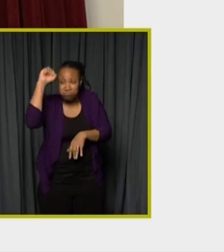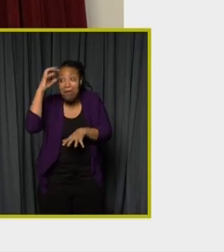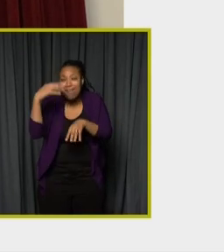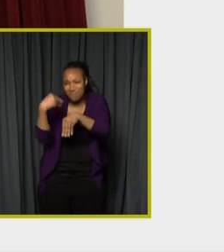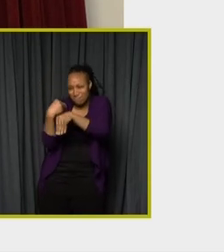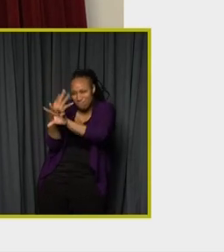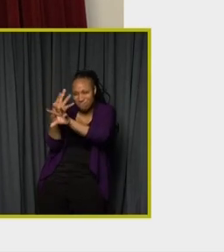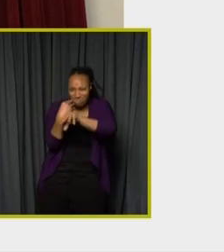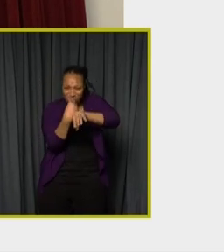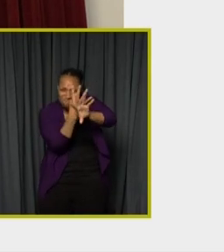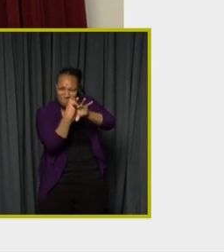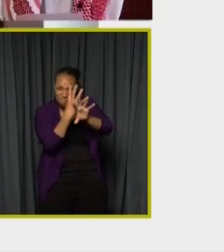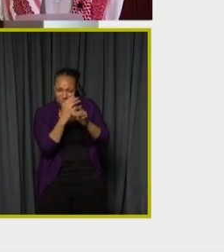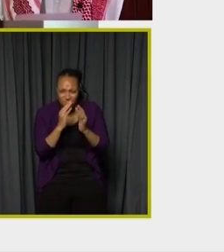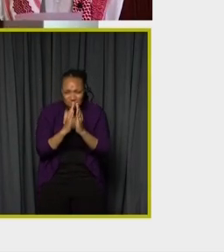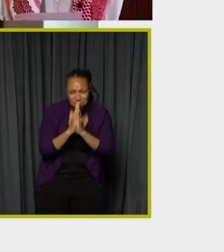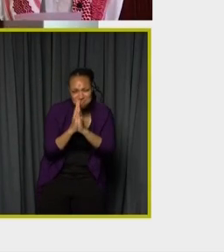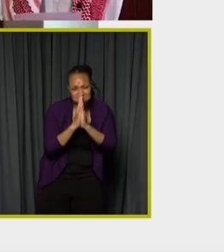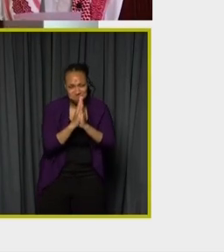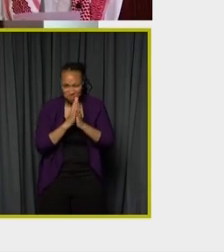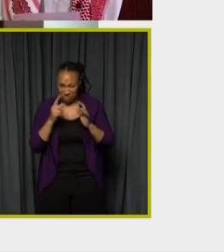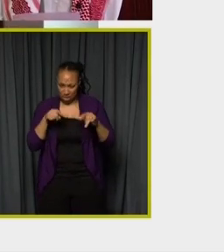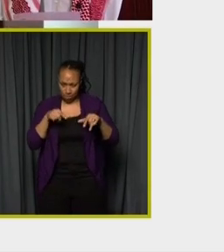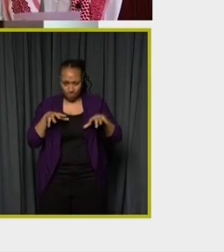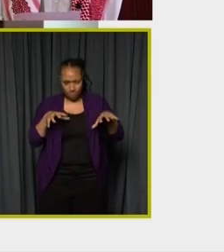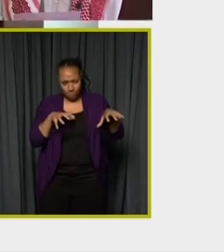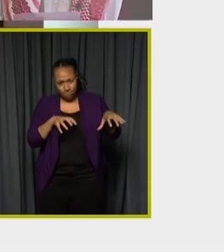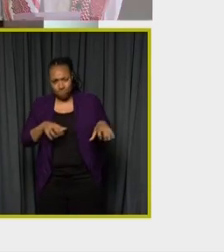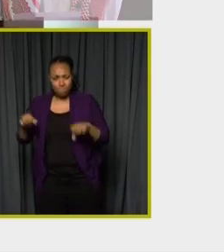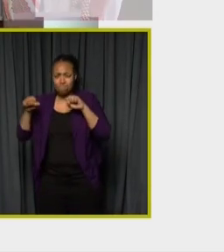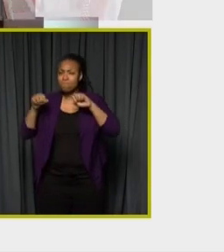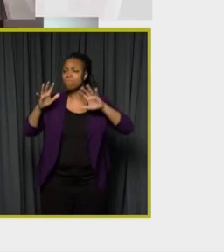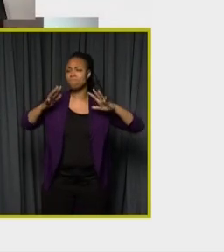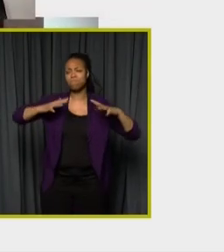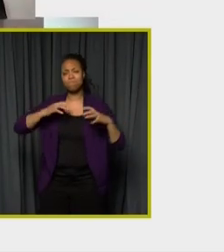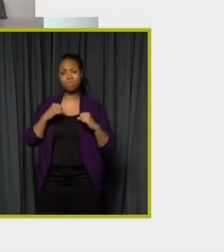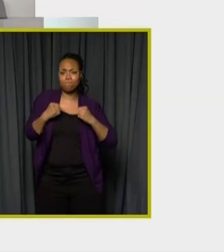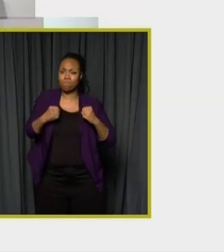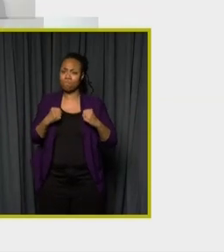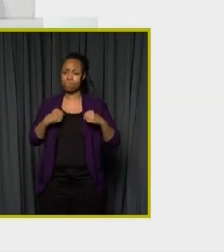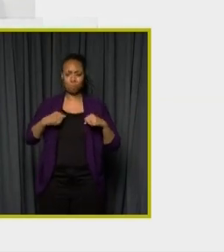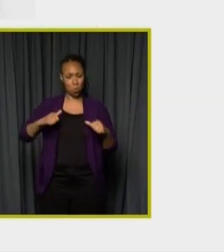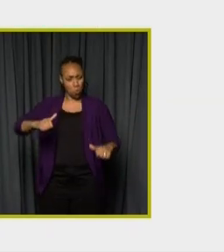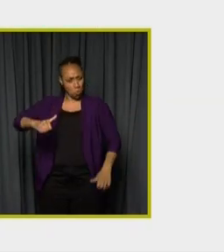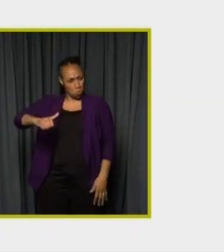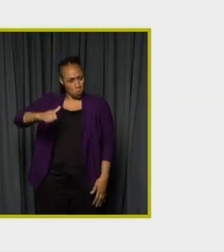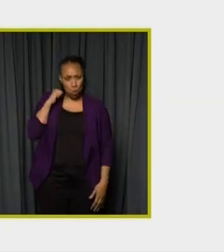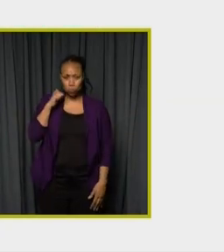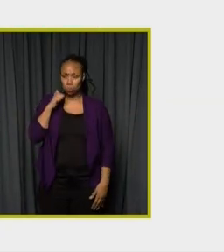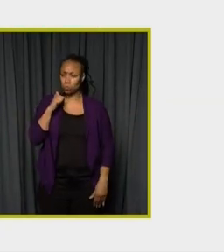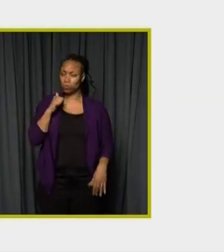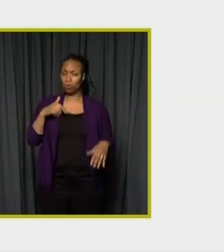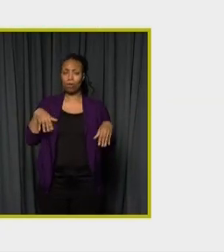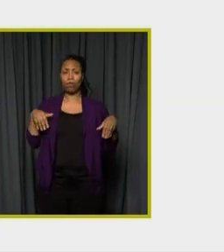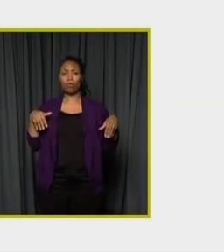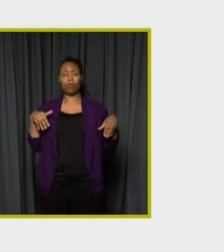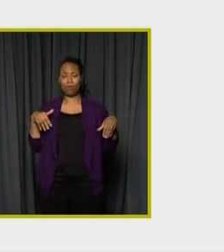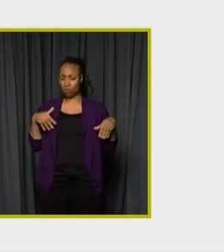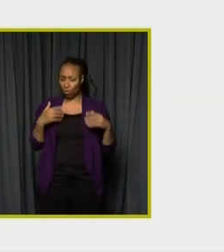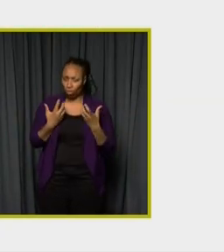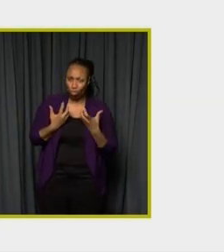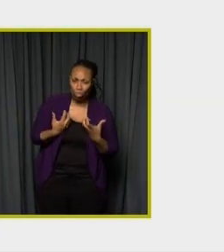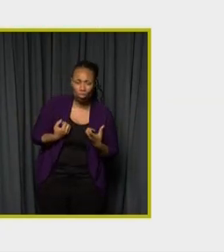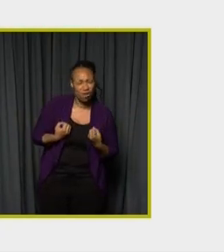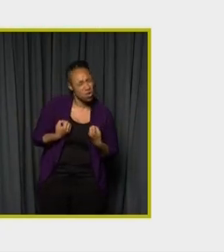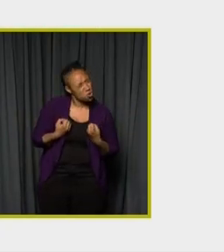we've been waiting for. And we won't be silent anymore. Anymore.